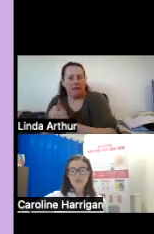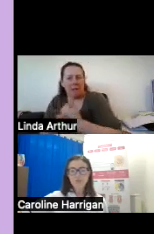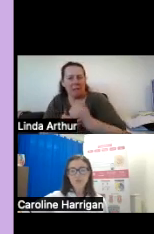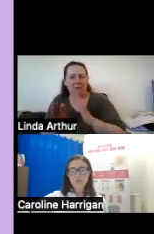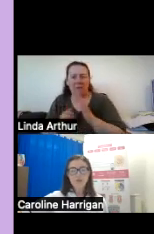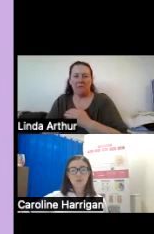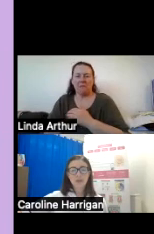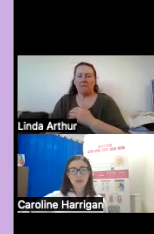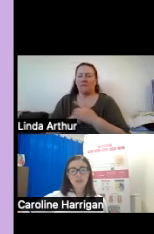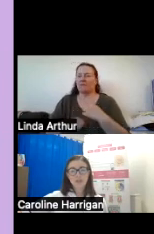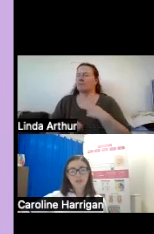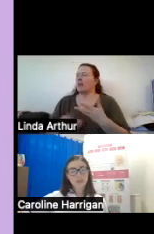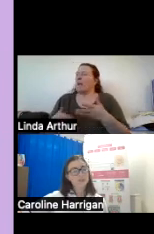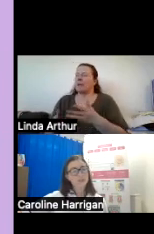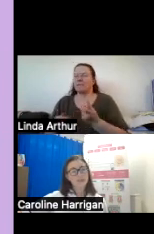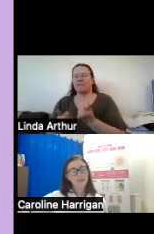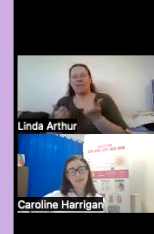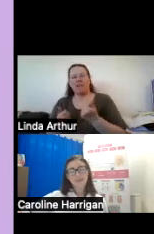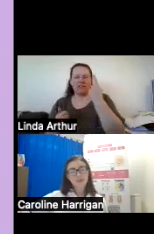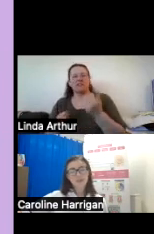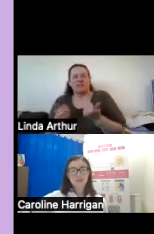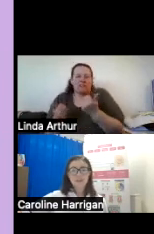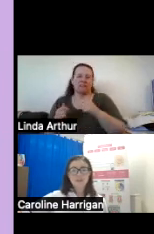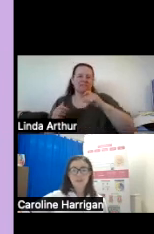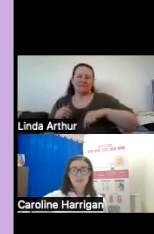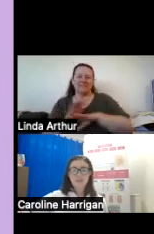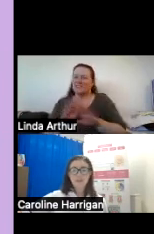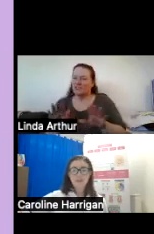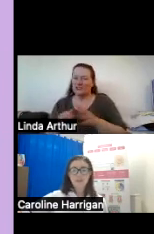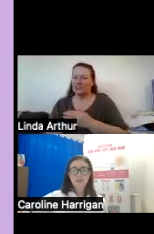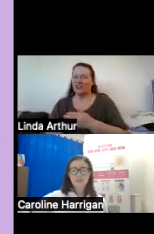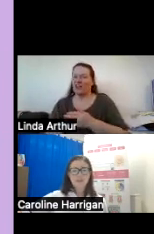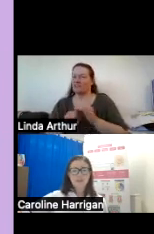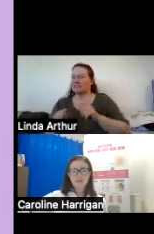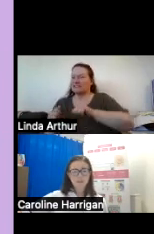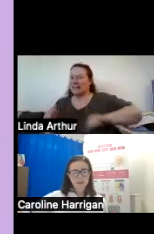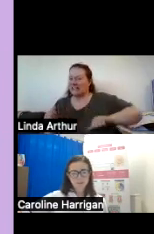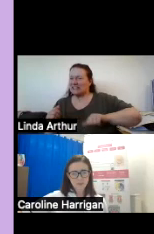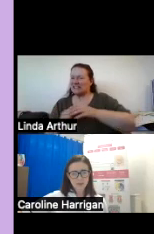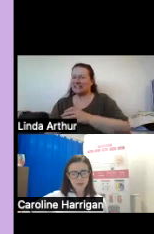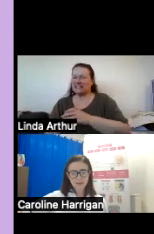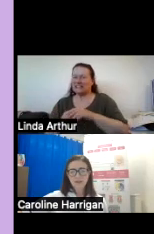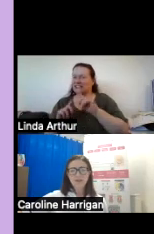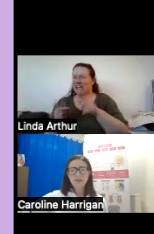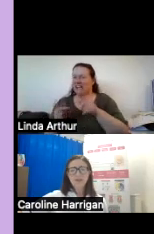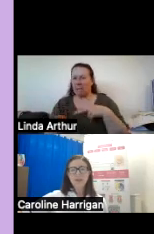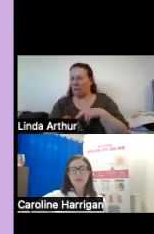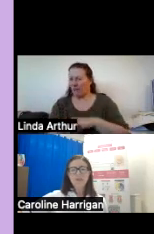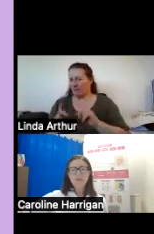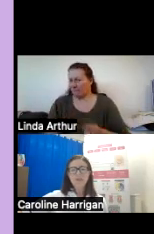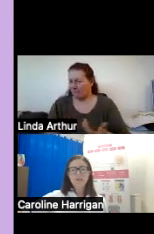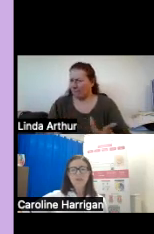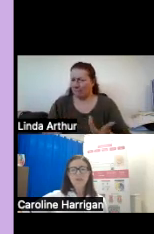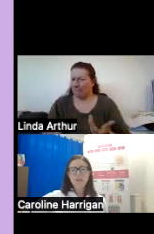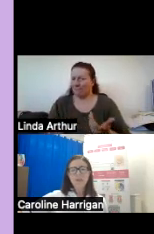because I've had a baby, it's okay to leak urine. It's not. I've had a section, so my pelvic floor can't be weak.